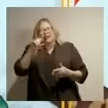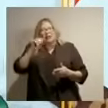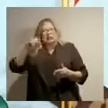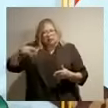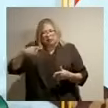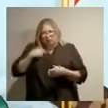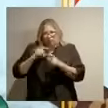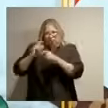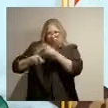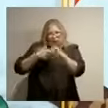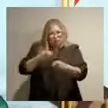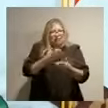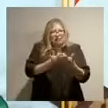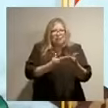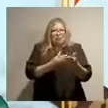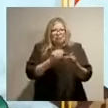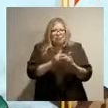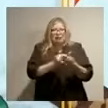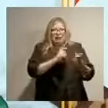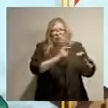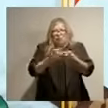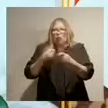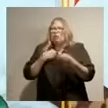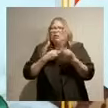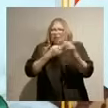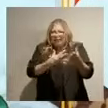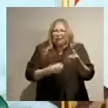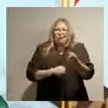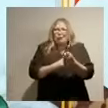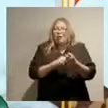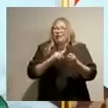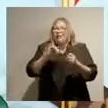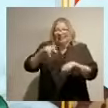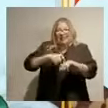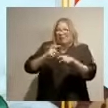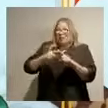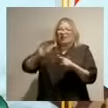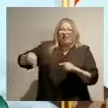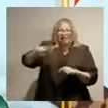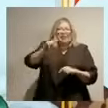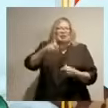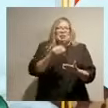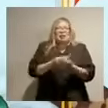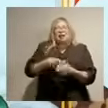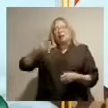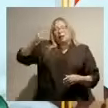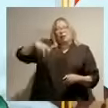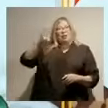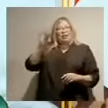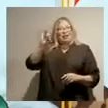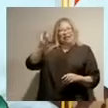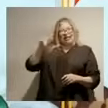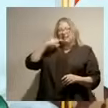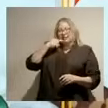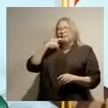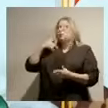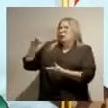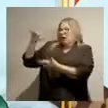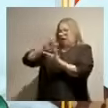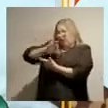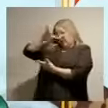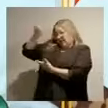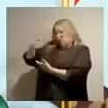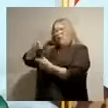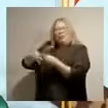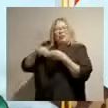We provide a lot of support at time people needed the money. You had the Prop 98 guarantees. You're paying down pension obligations. So you